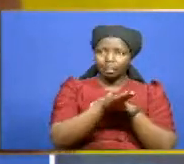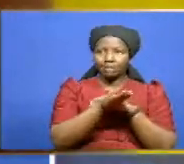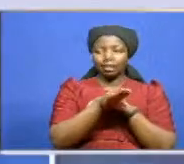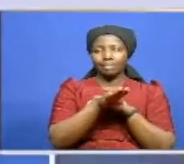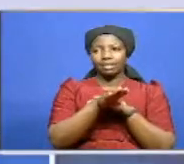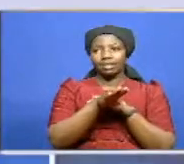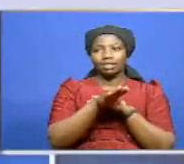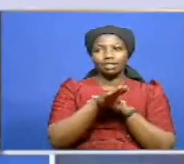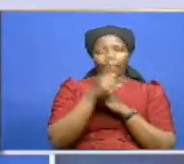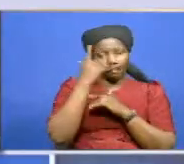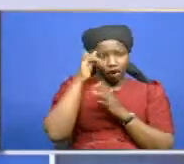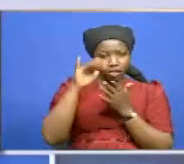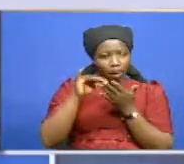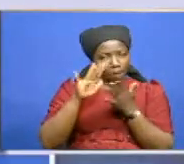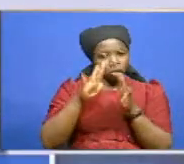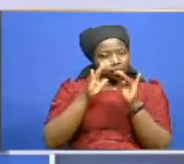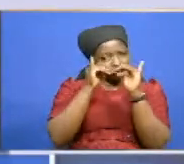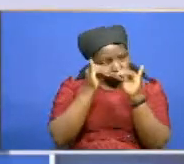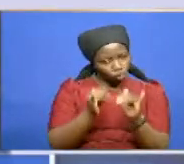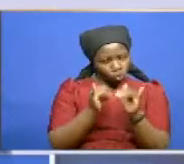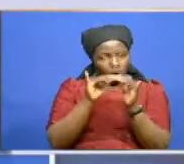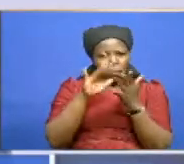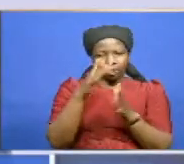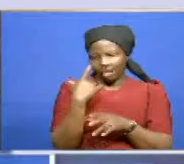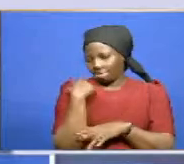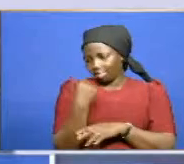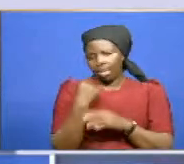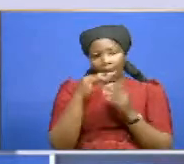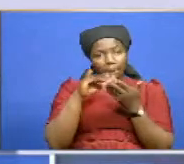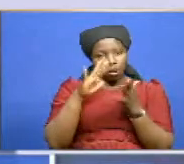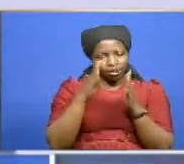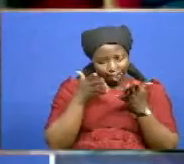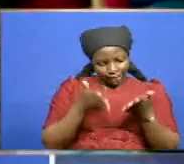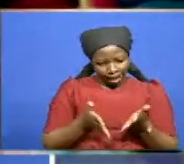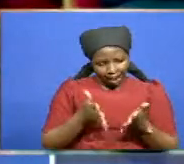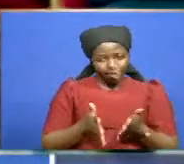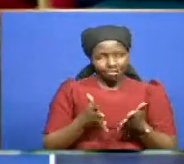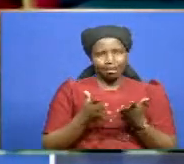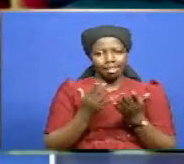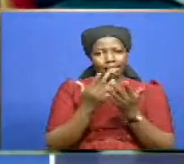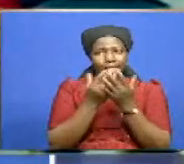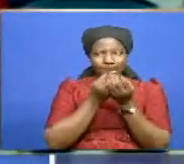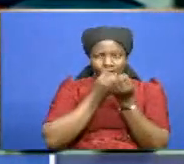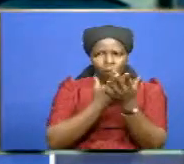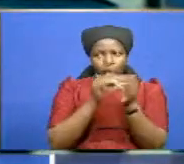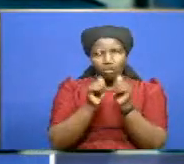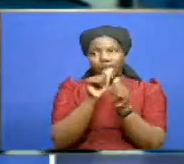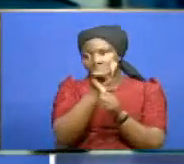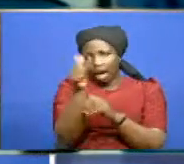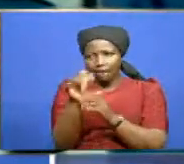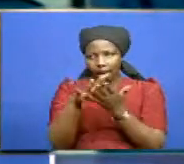the most modern, most recent, and most current content that other learners are